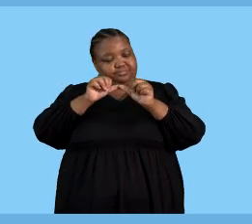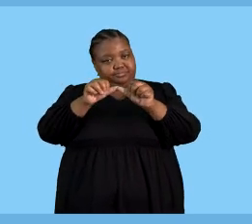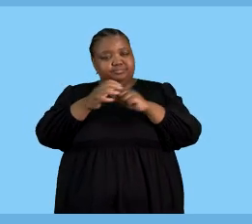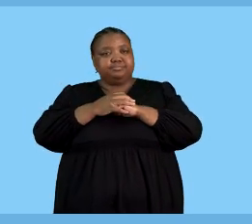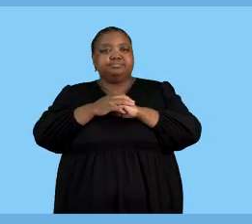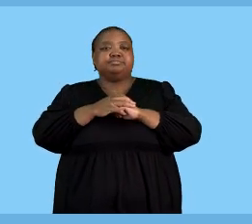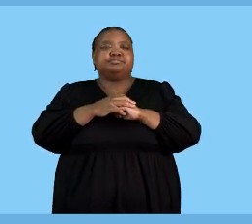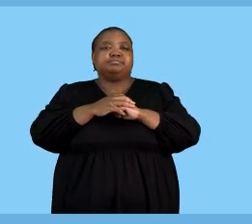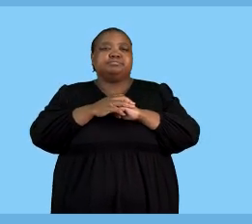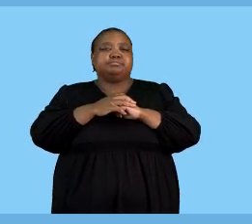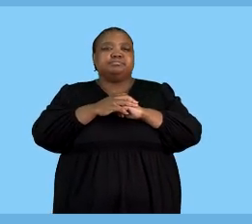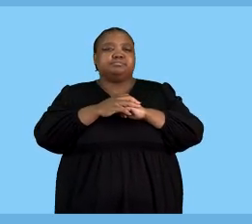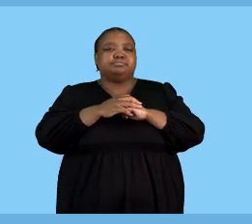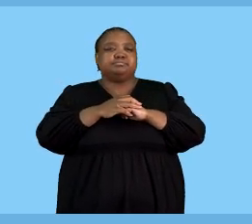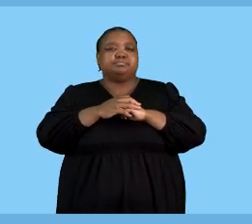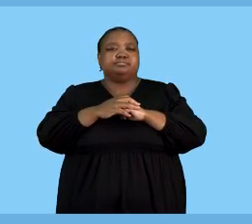Now, moving right along.